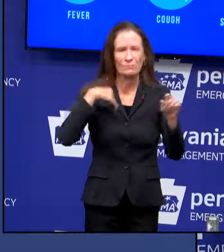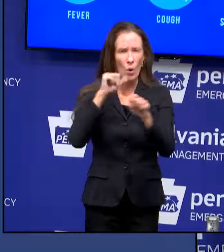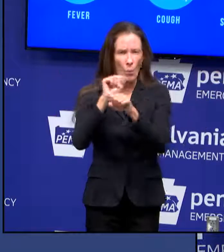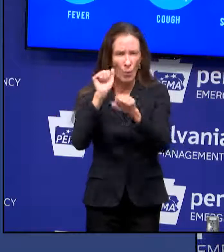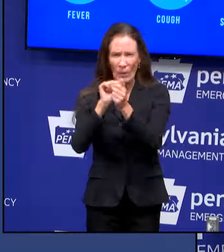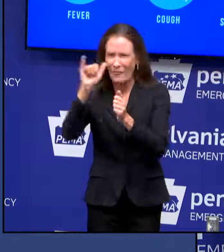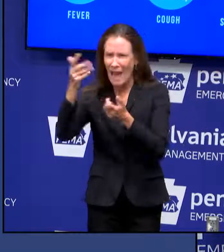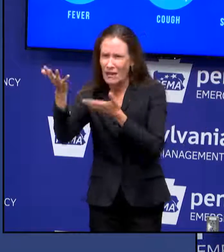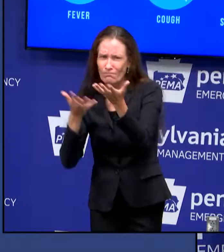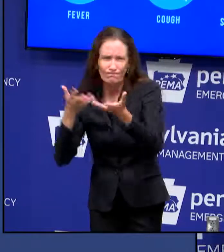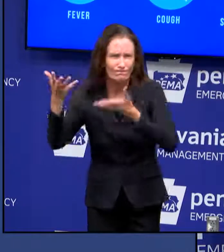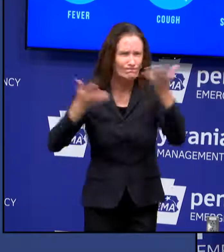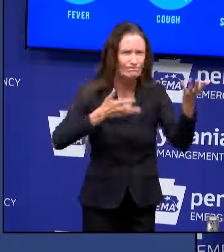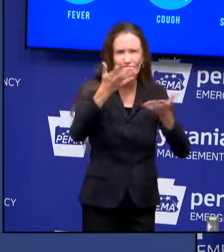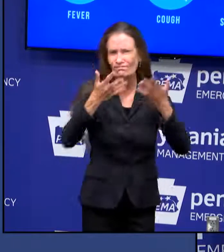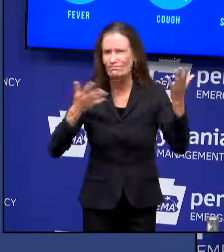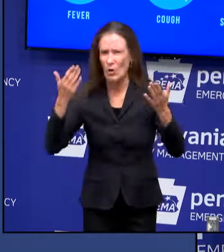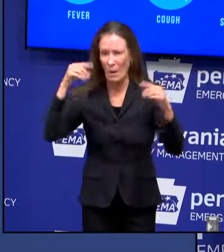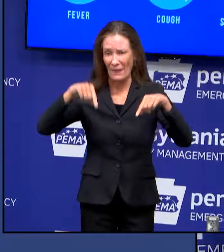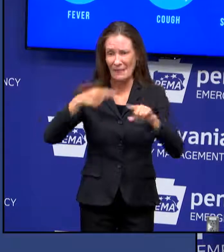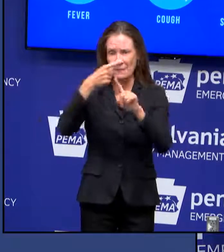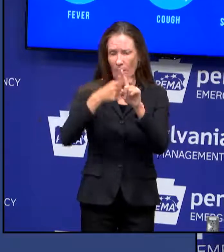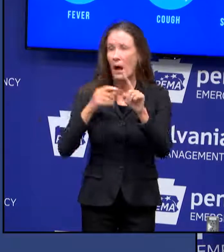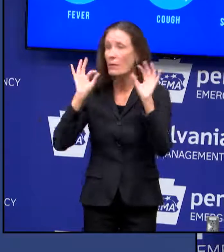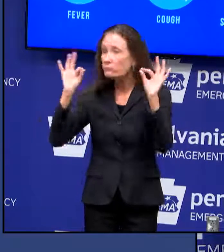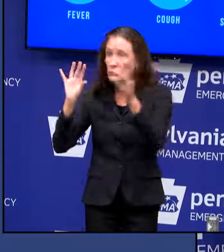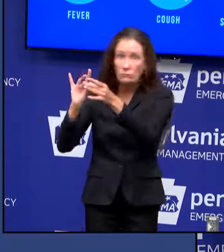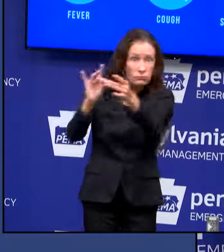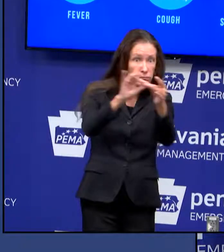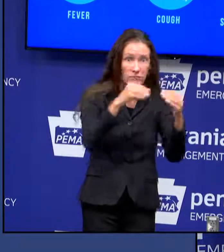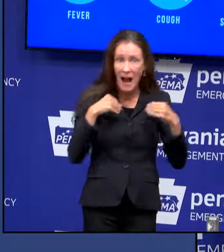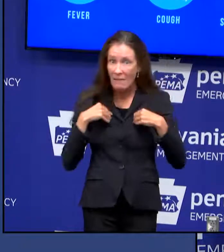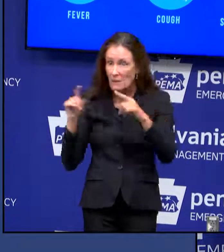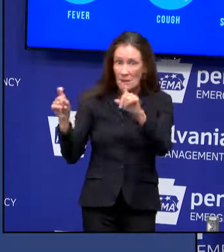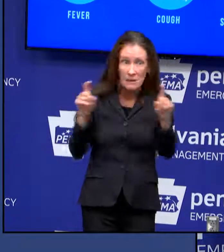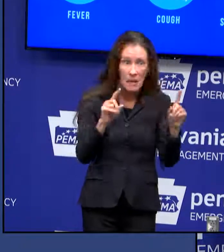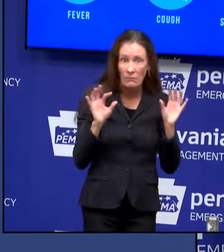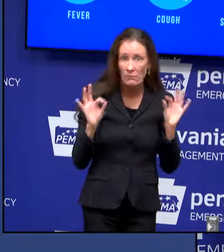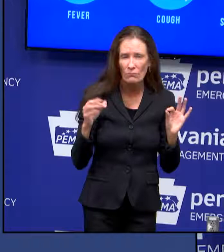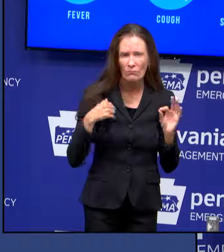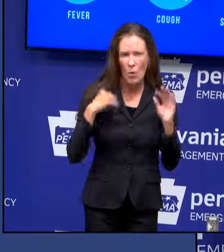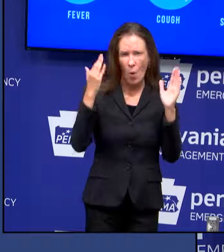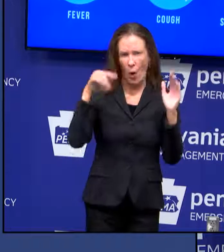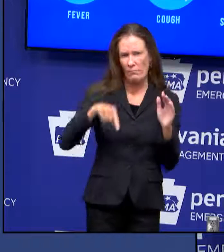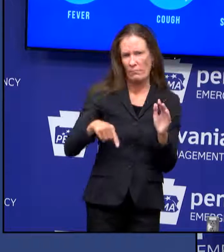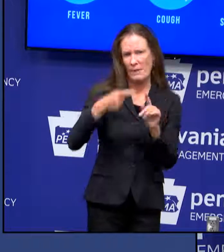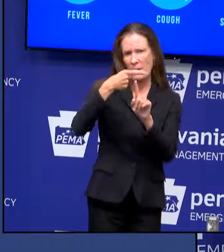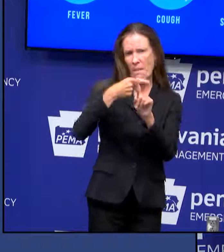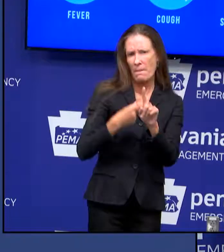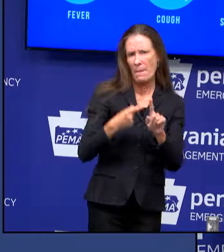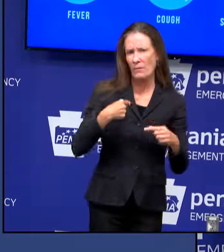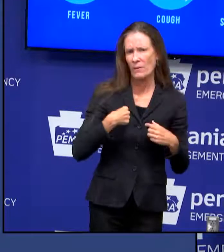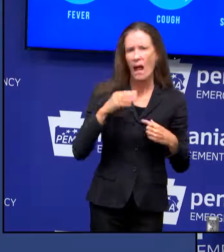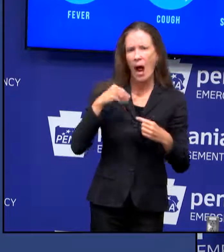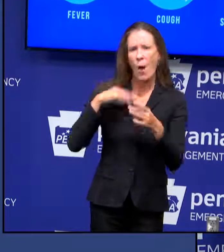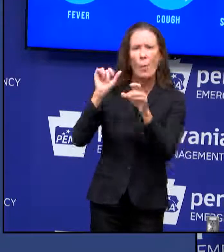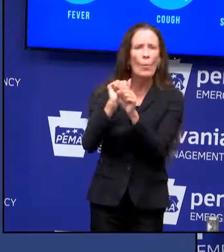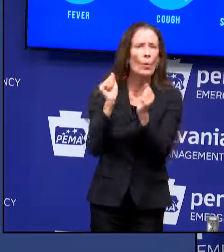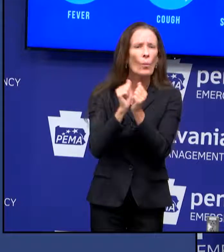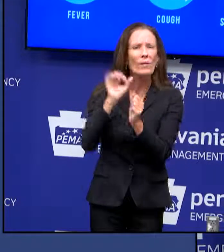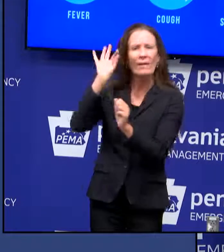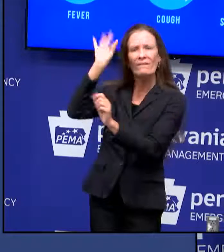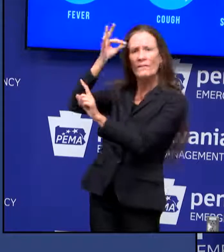Services. But we need to continue to expand testing. We're working with FQHCs, federally qualified health centers, in terms of testing, and of